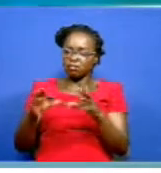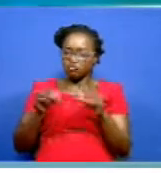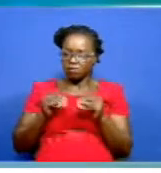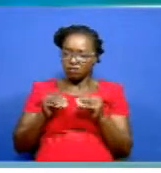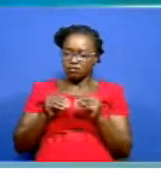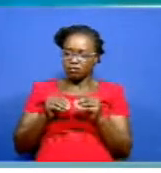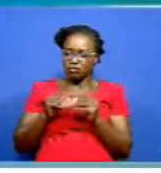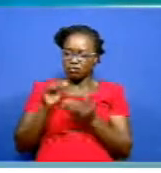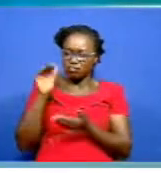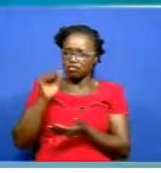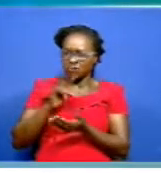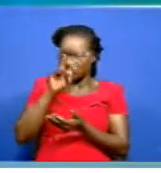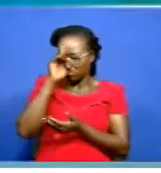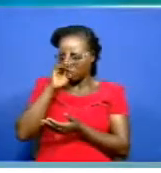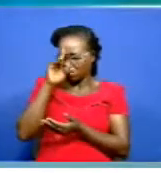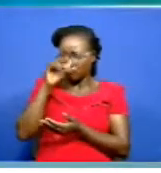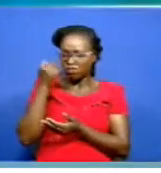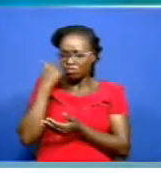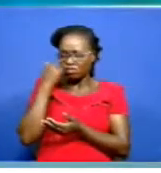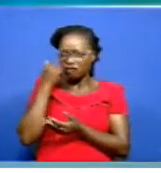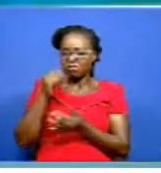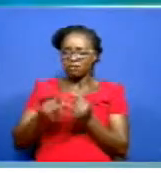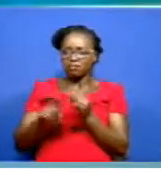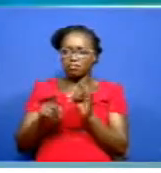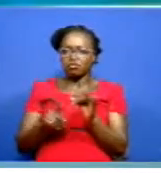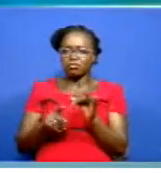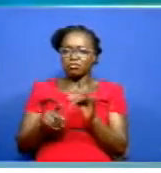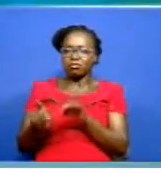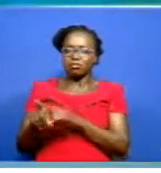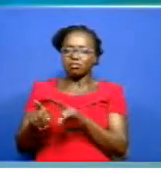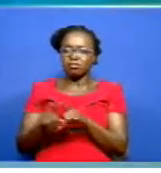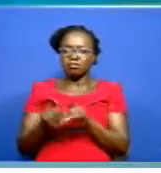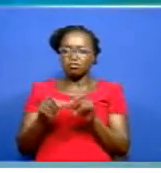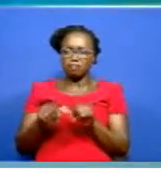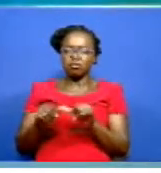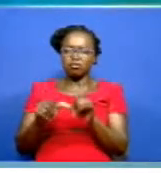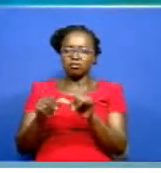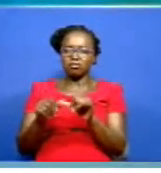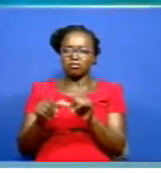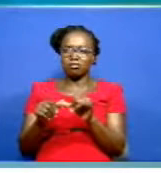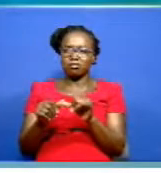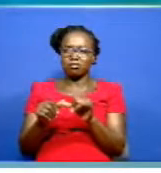disease. We are also going to continue